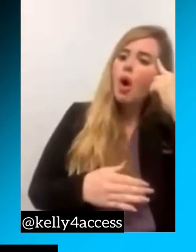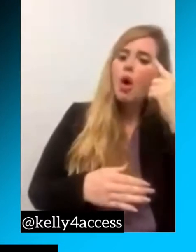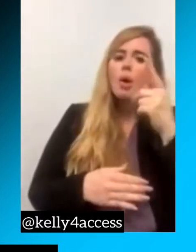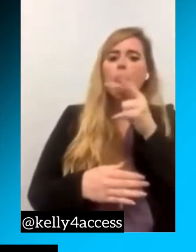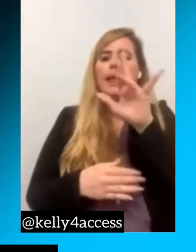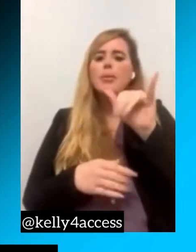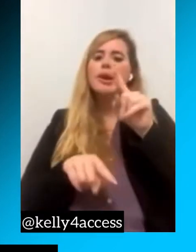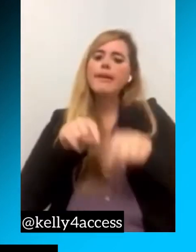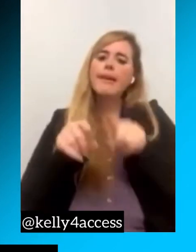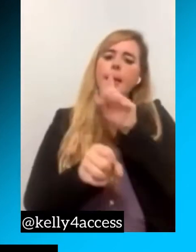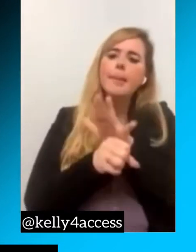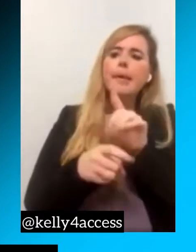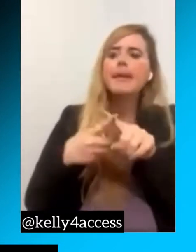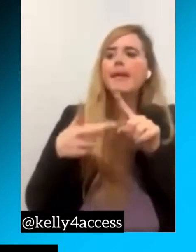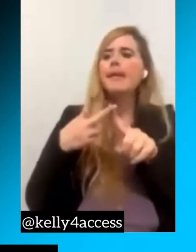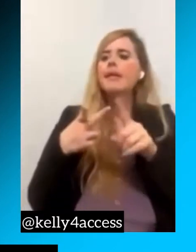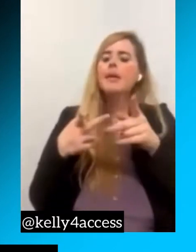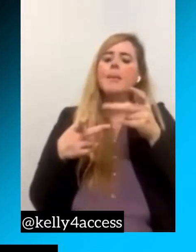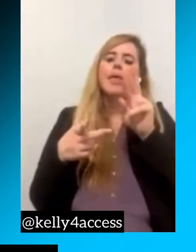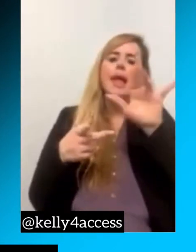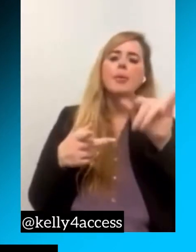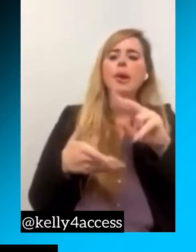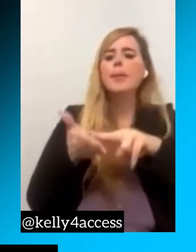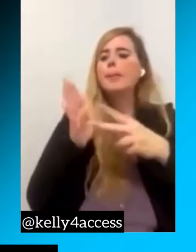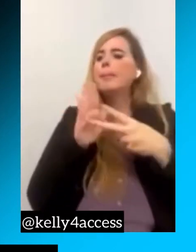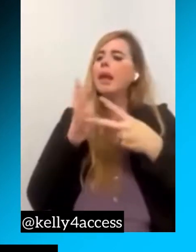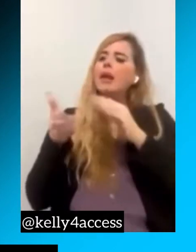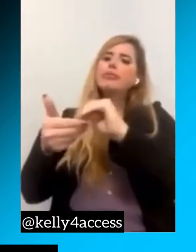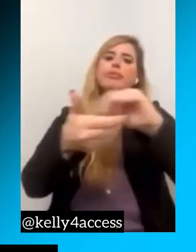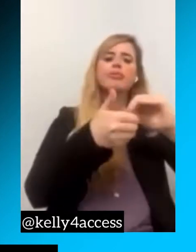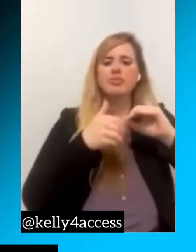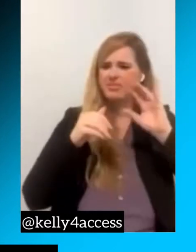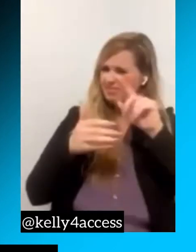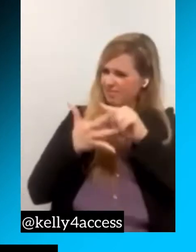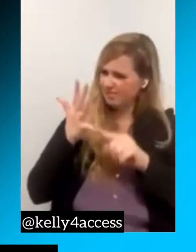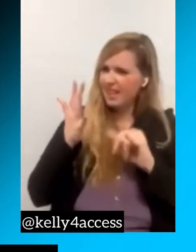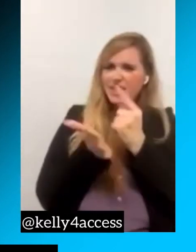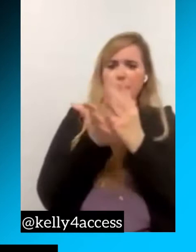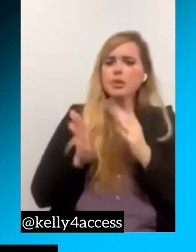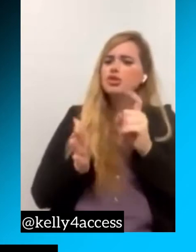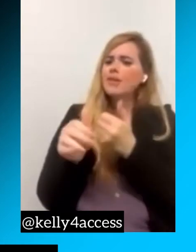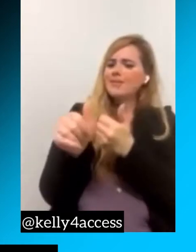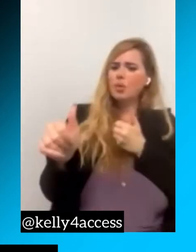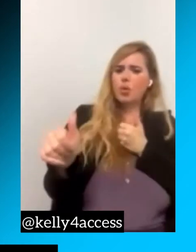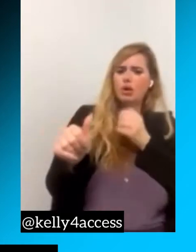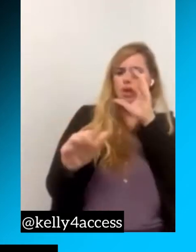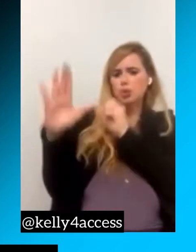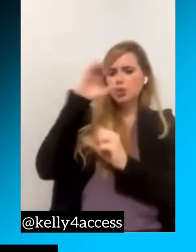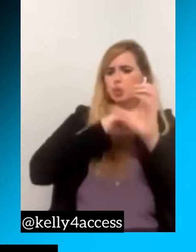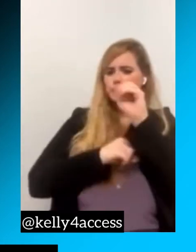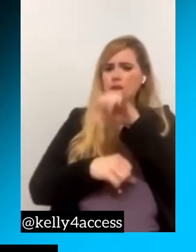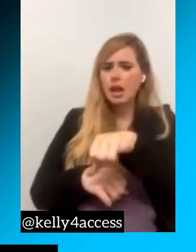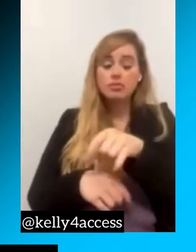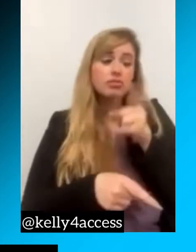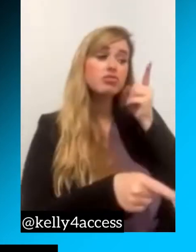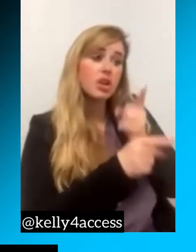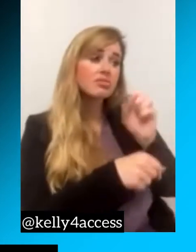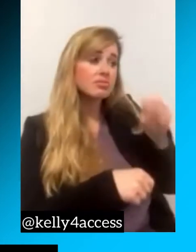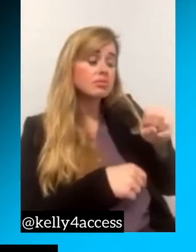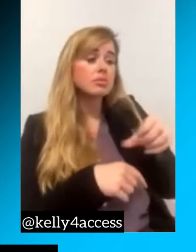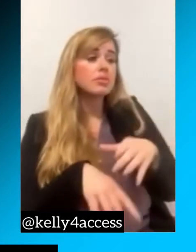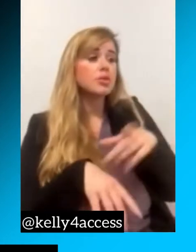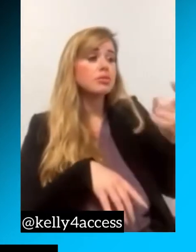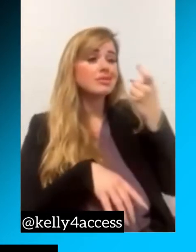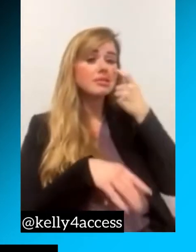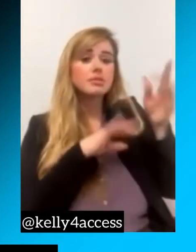about. And yeah. Yeah, and you're absolutely right when you said, oh, a lot of these are actually tied into